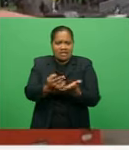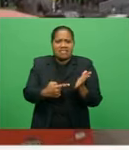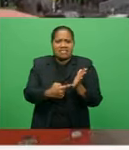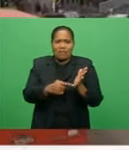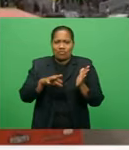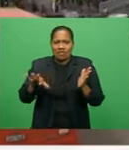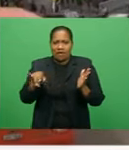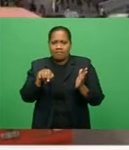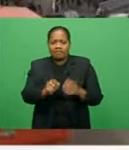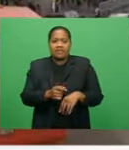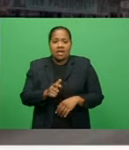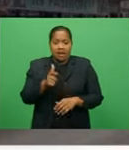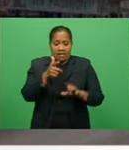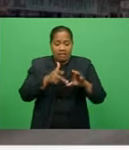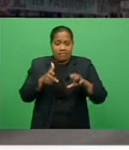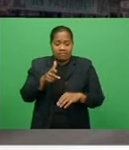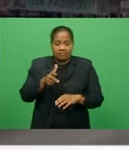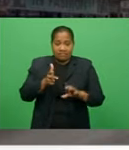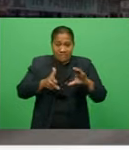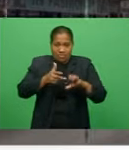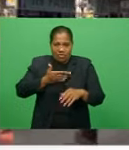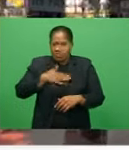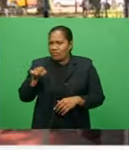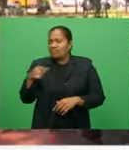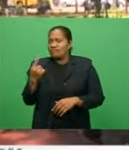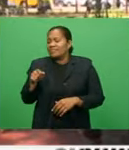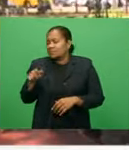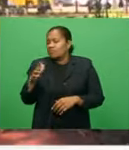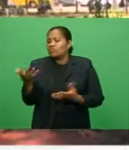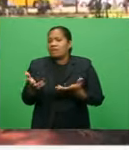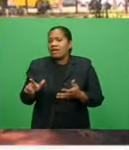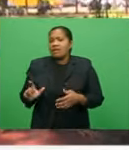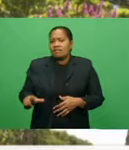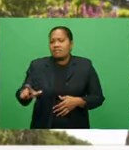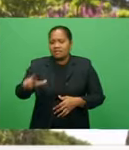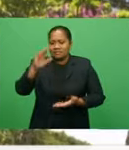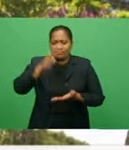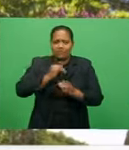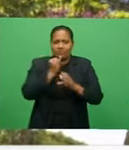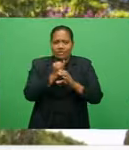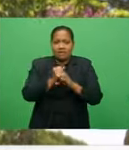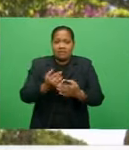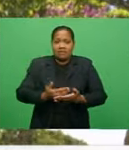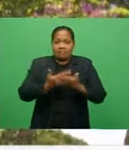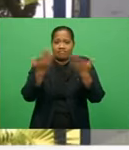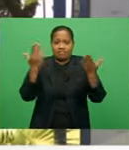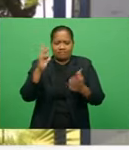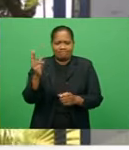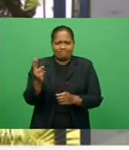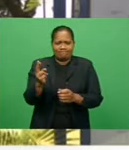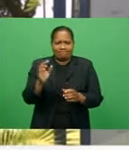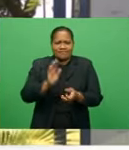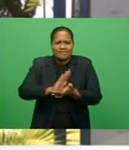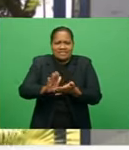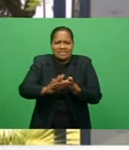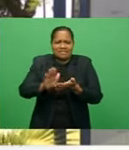Lambasa wants security cameras to reduce crime. And major refurbishment for Sukuna Park.